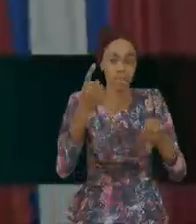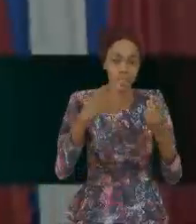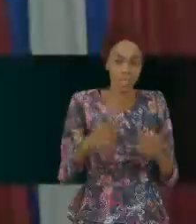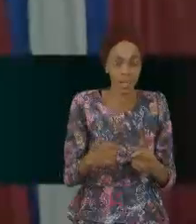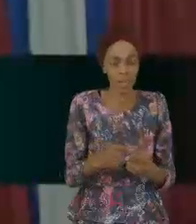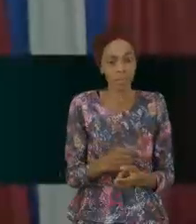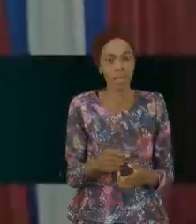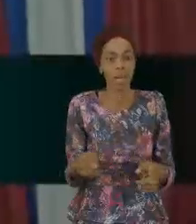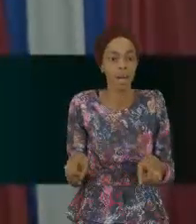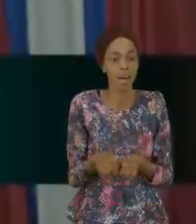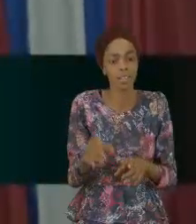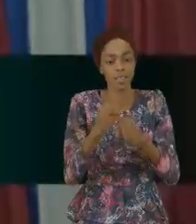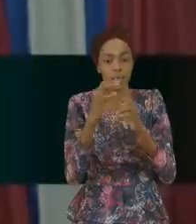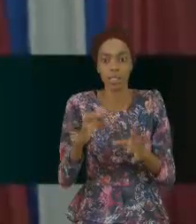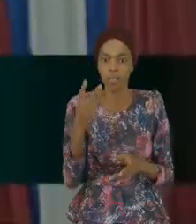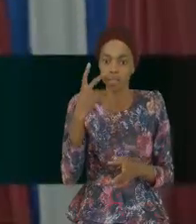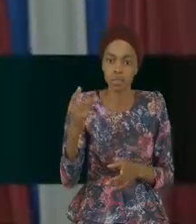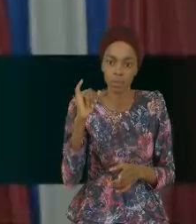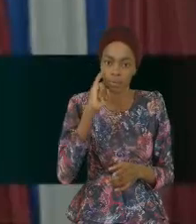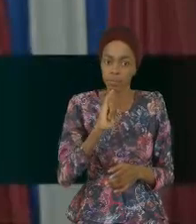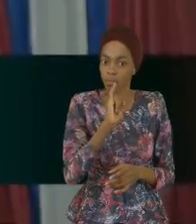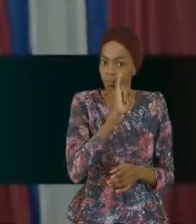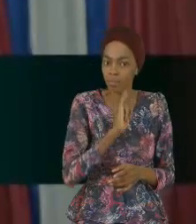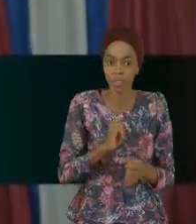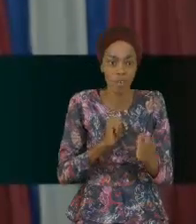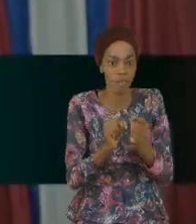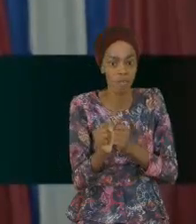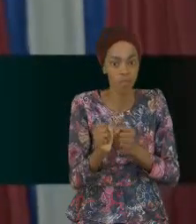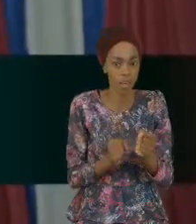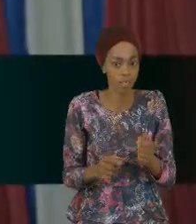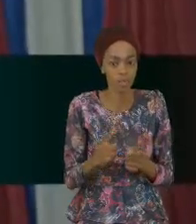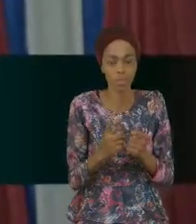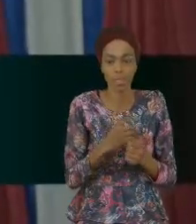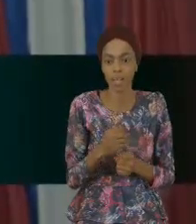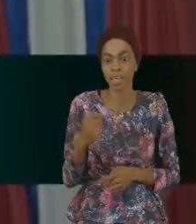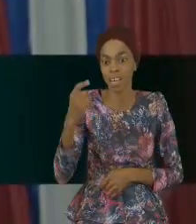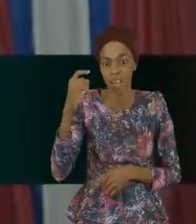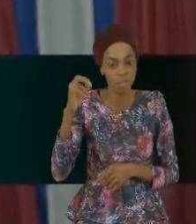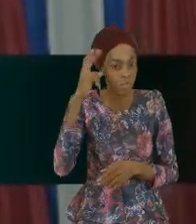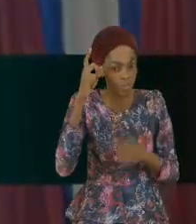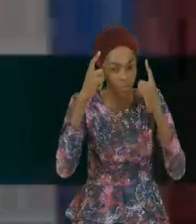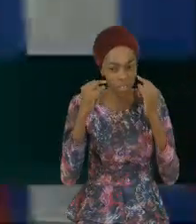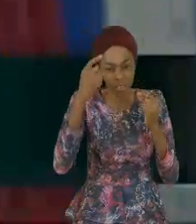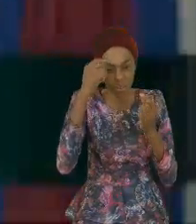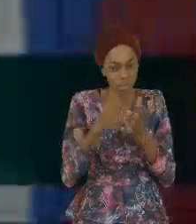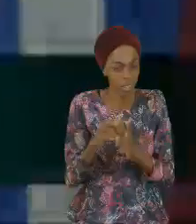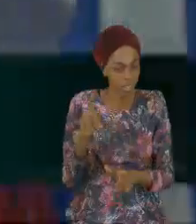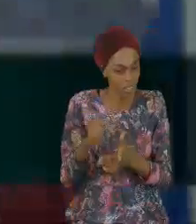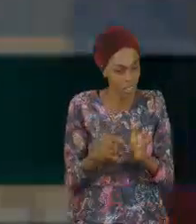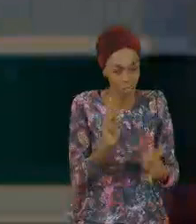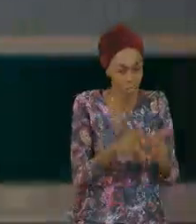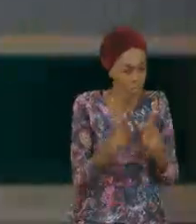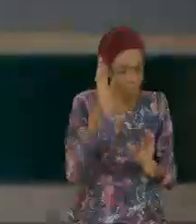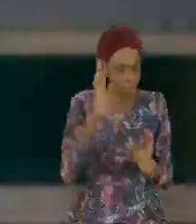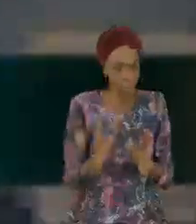Israelites fighting together. He thought they will understand that he was the deliverer.